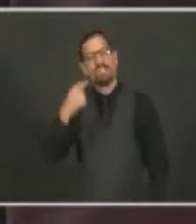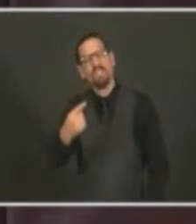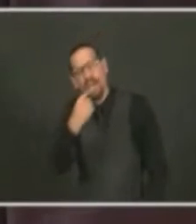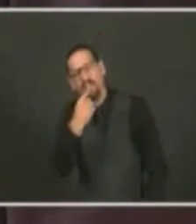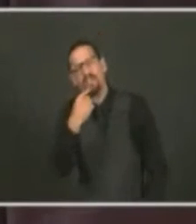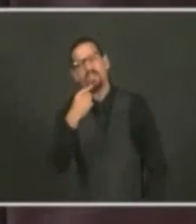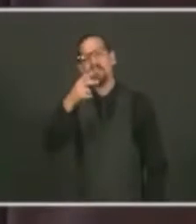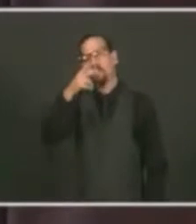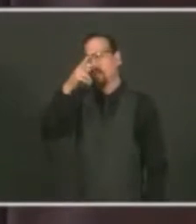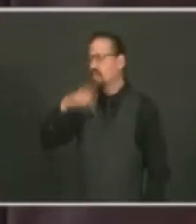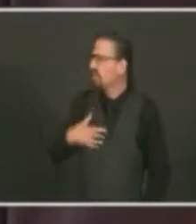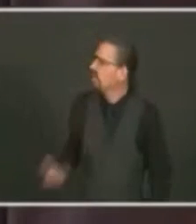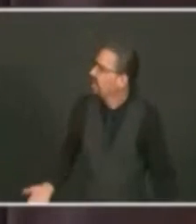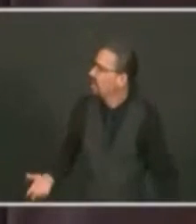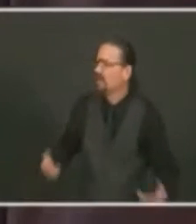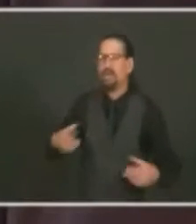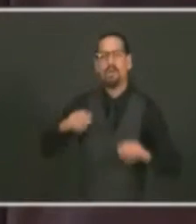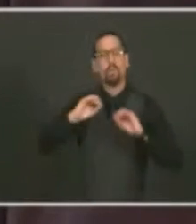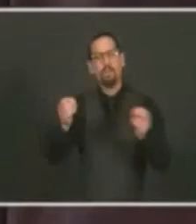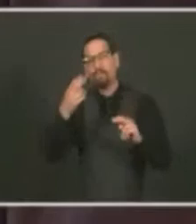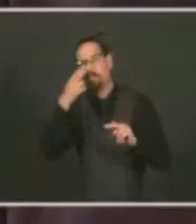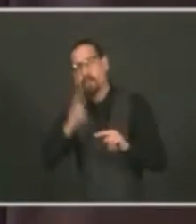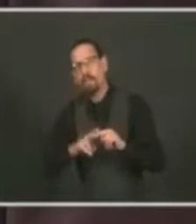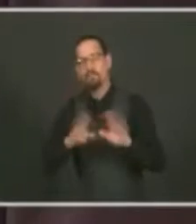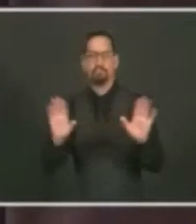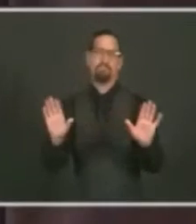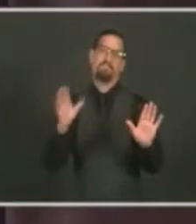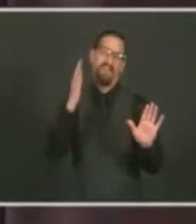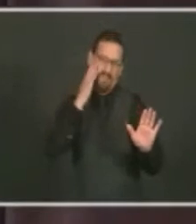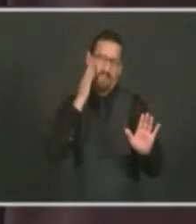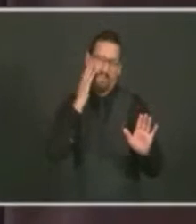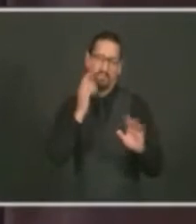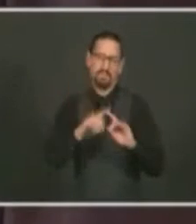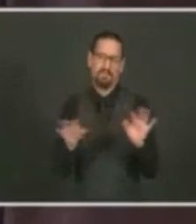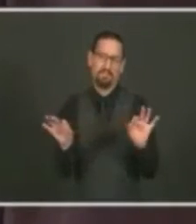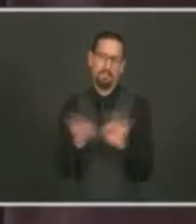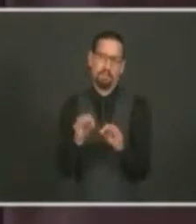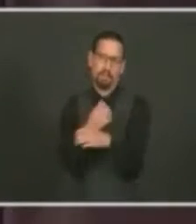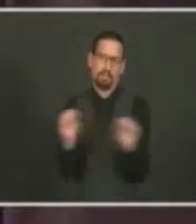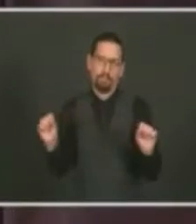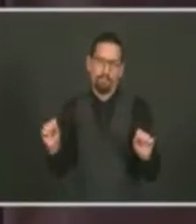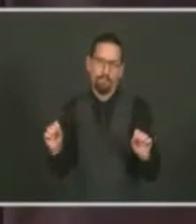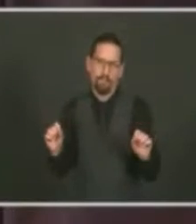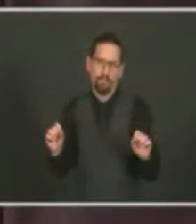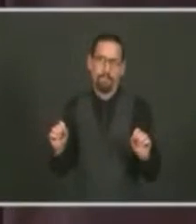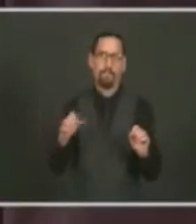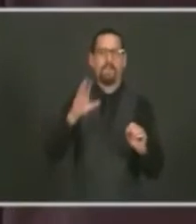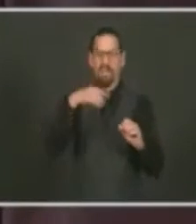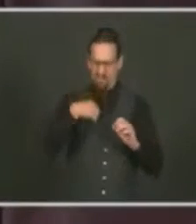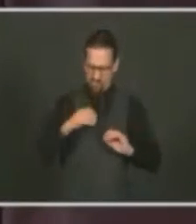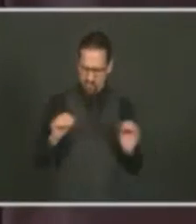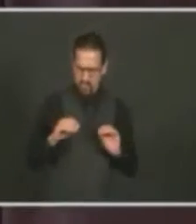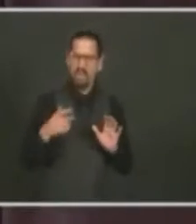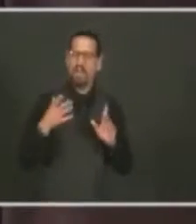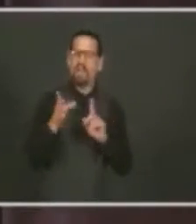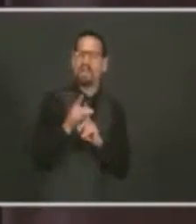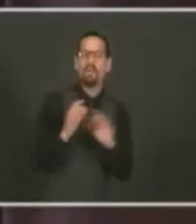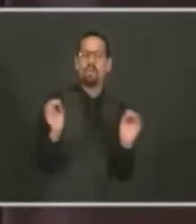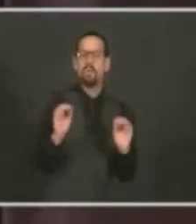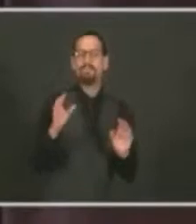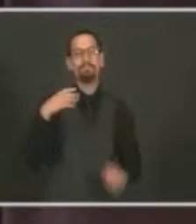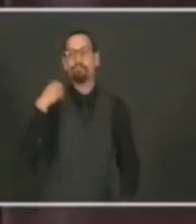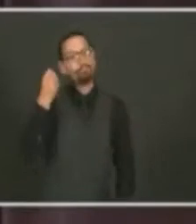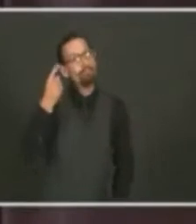from home, and please don't play sports, don't socialize, because there's a possibility that you still may have the virus just